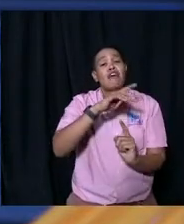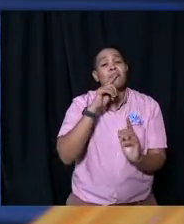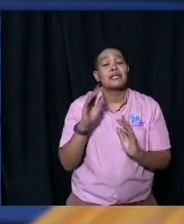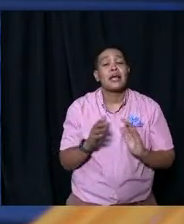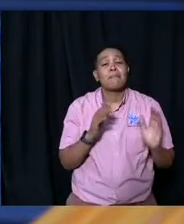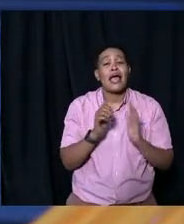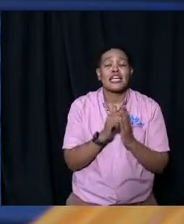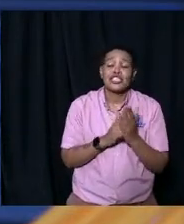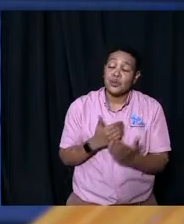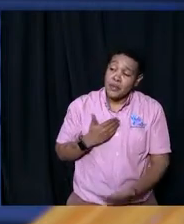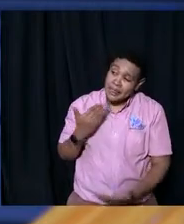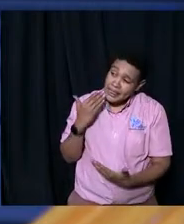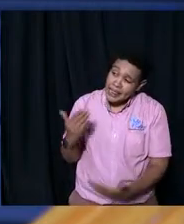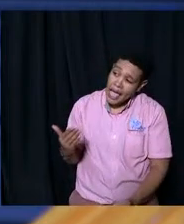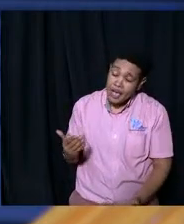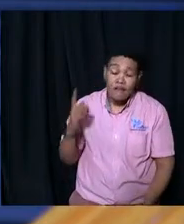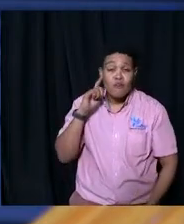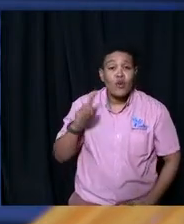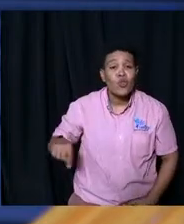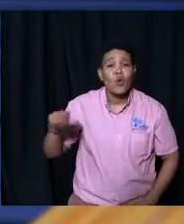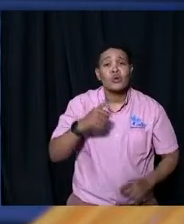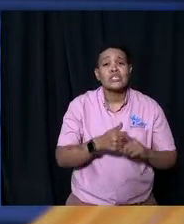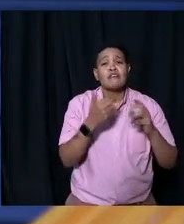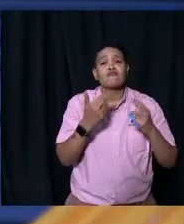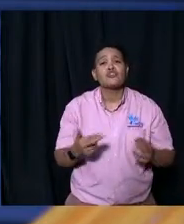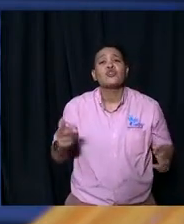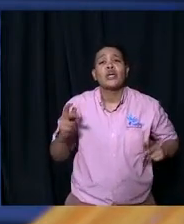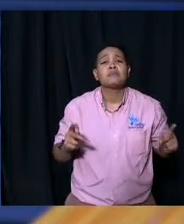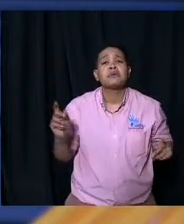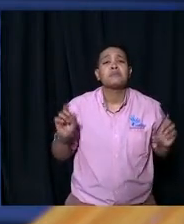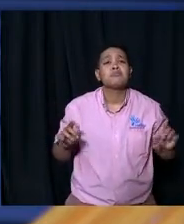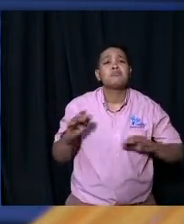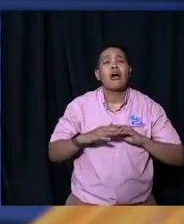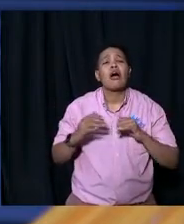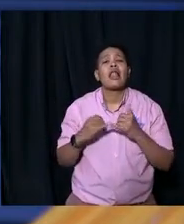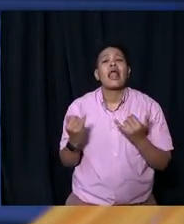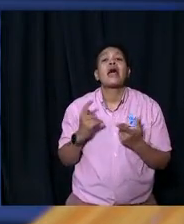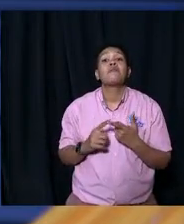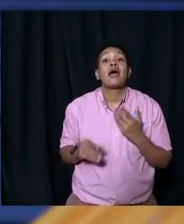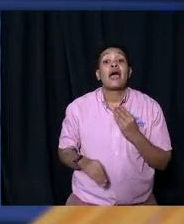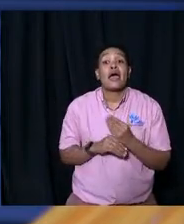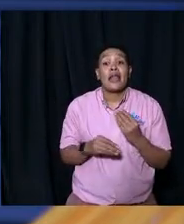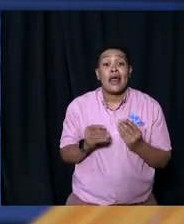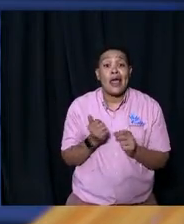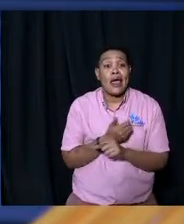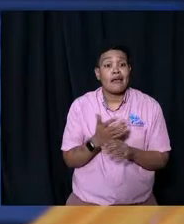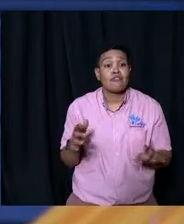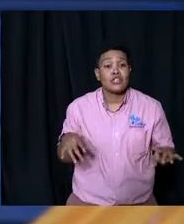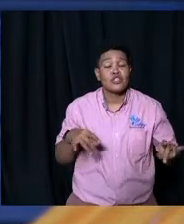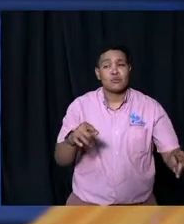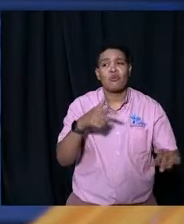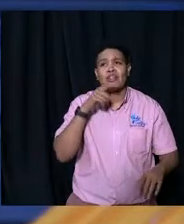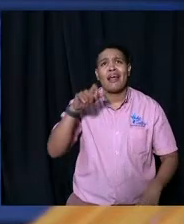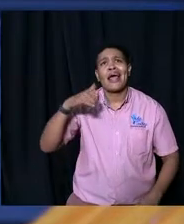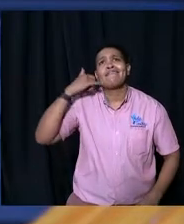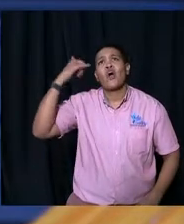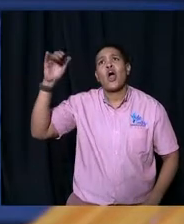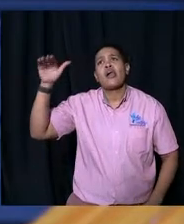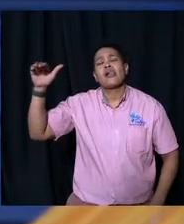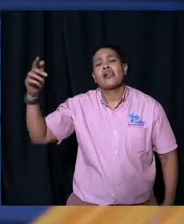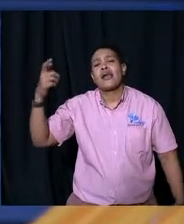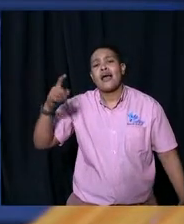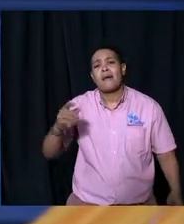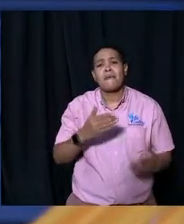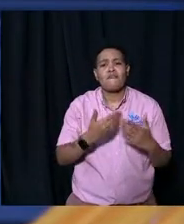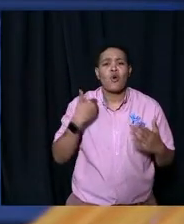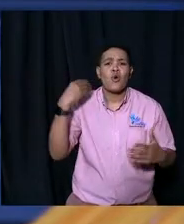Agency. We thank you. And for those resource persons who are online, but everything went smoothly here, so we didn't have to call on you.